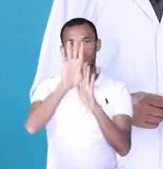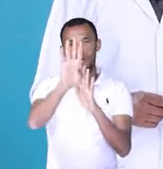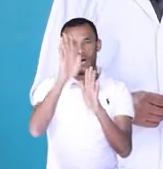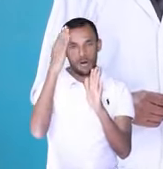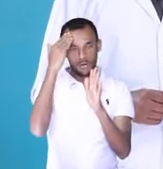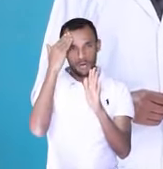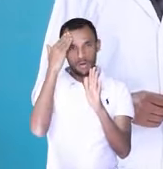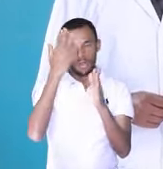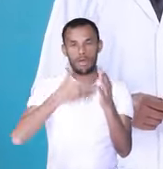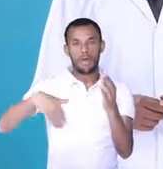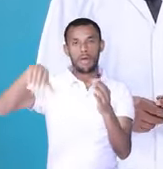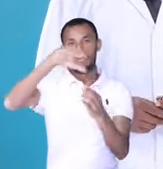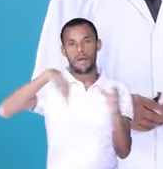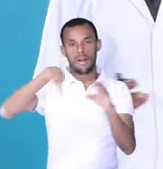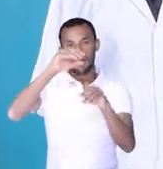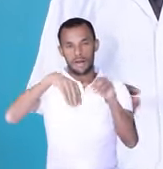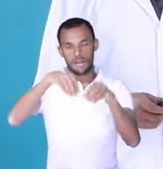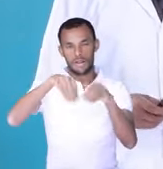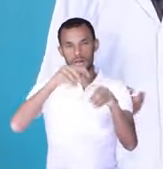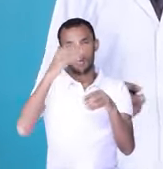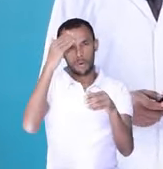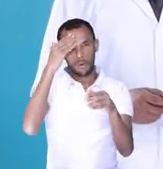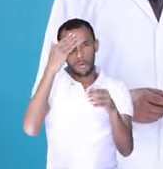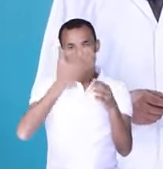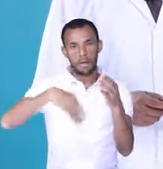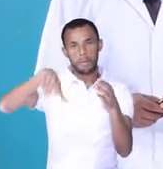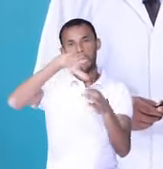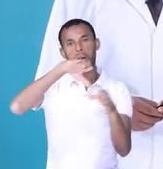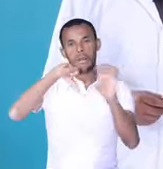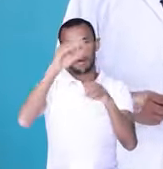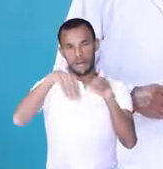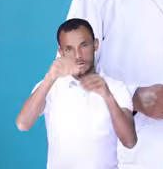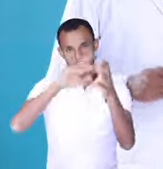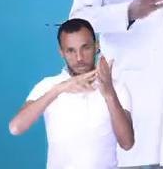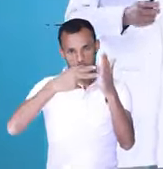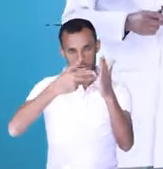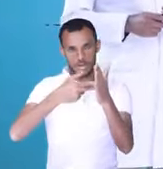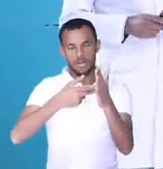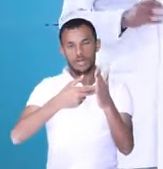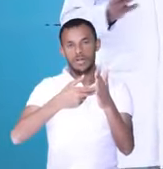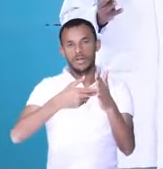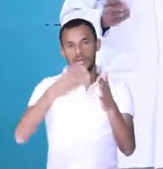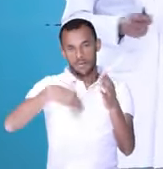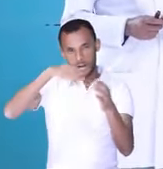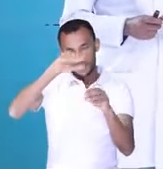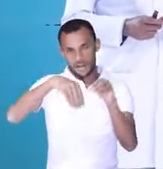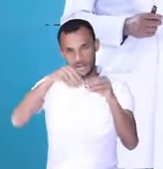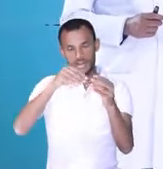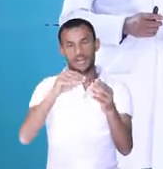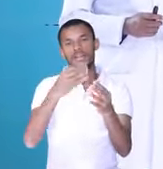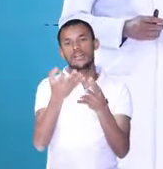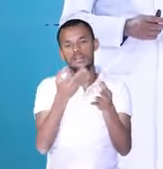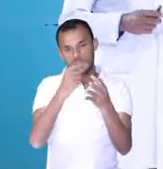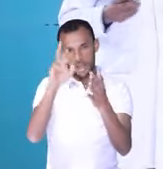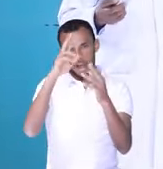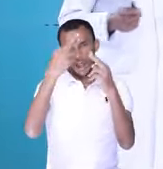as Chemical Kinetics? You know what I mean by chemical kinetics means? Chemical kinetics deals about the